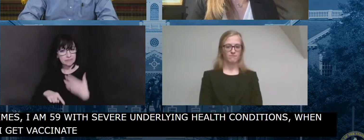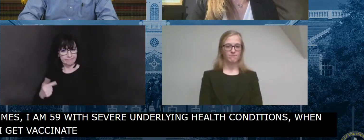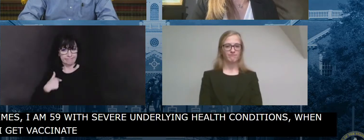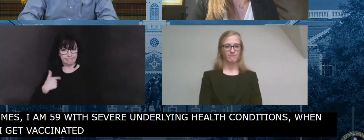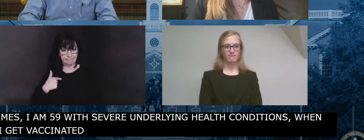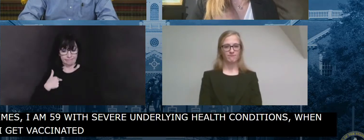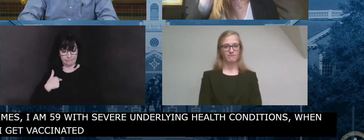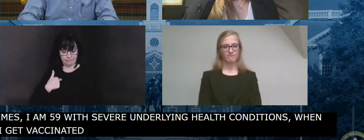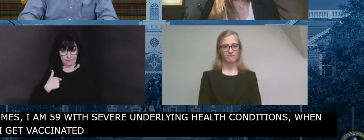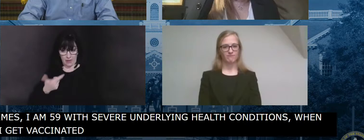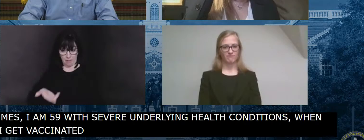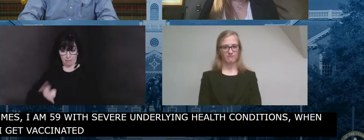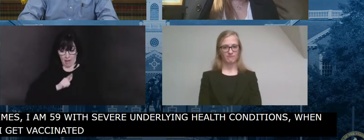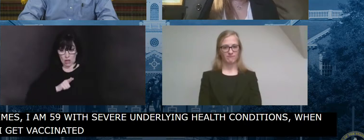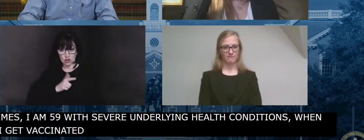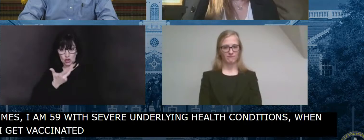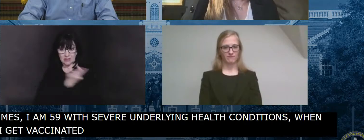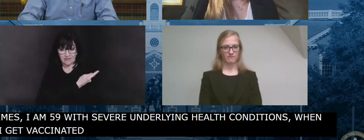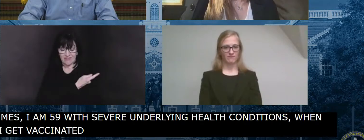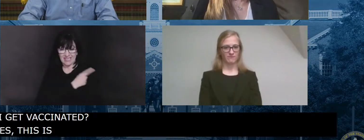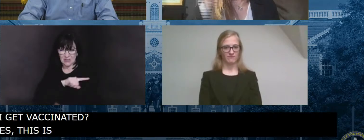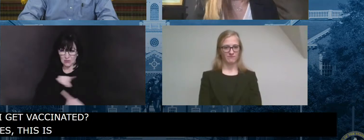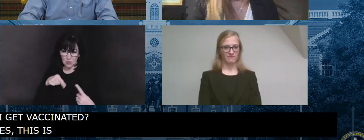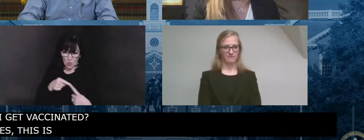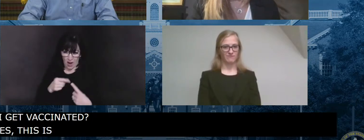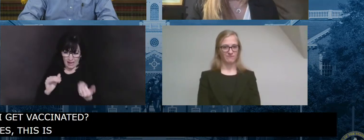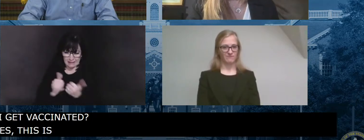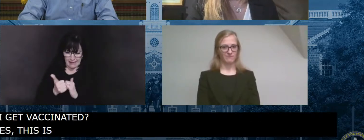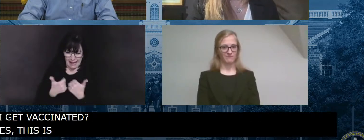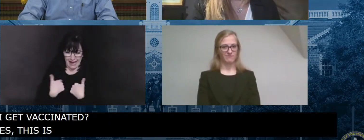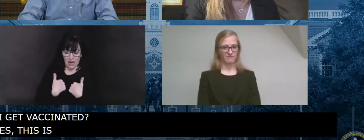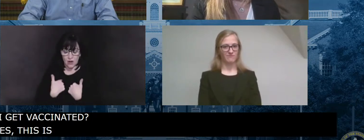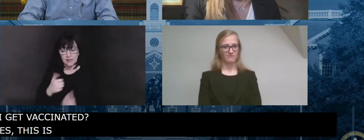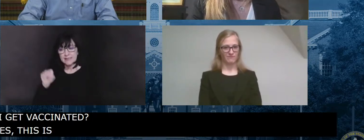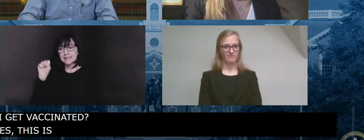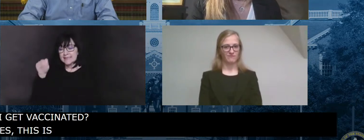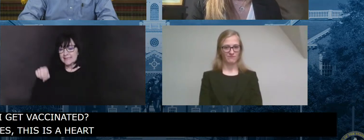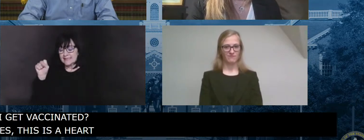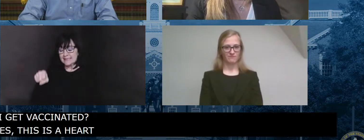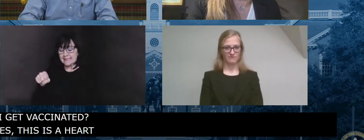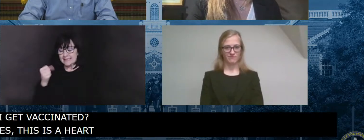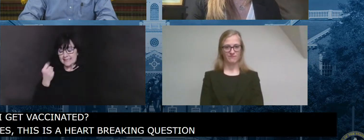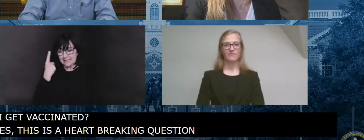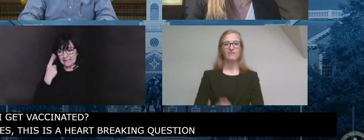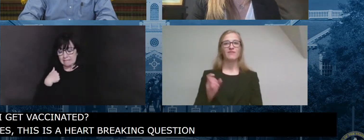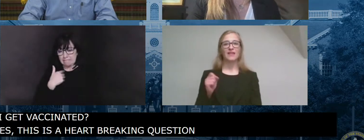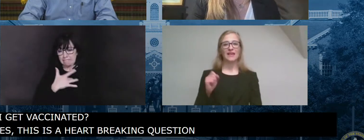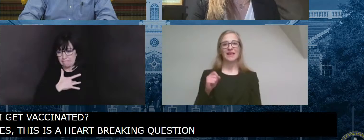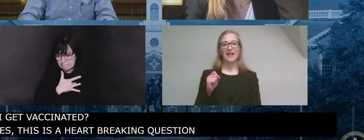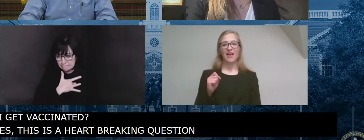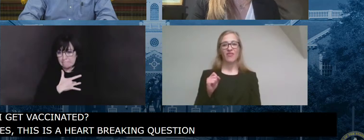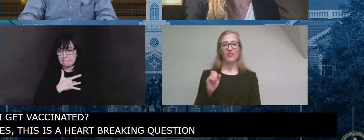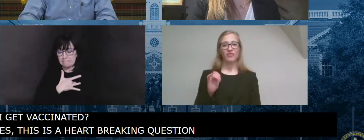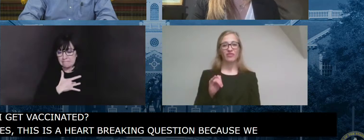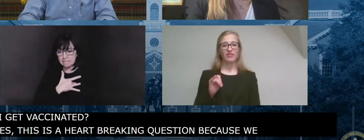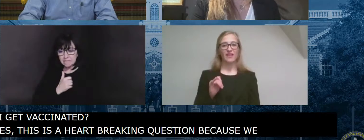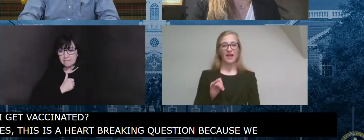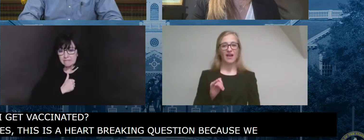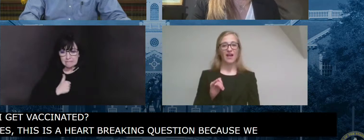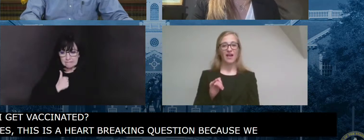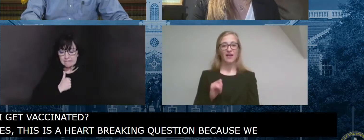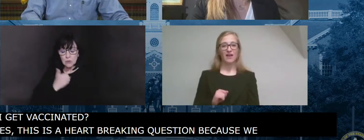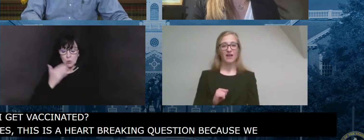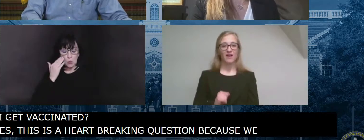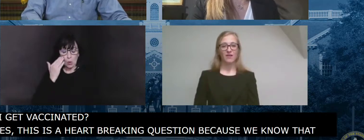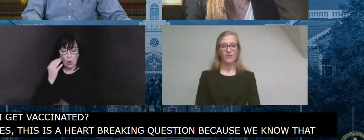Yeah, this is, I think, a heartbreaking question, because we know that there's a lot of folks